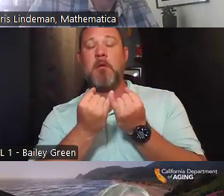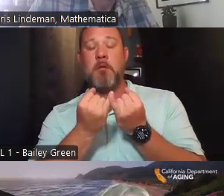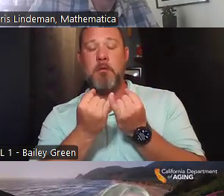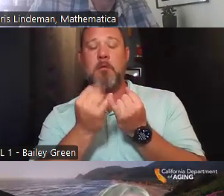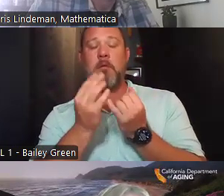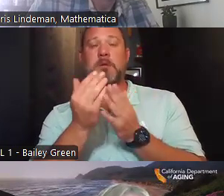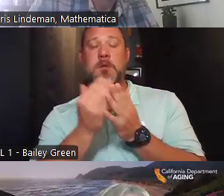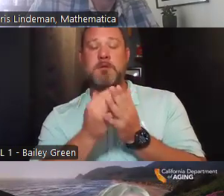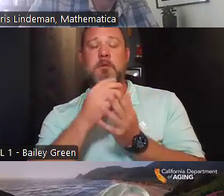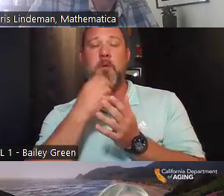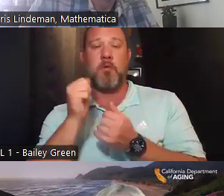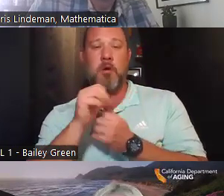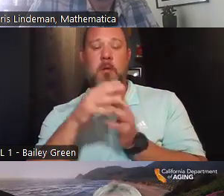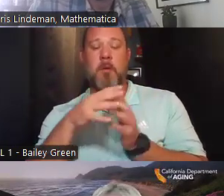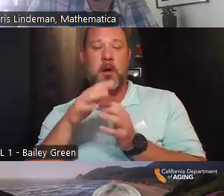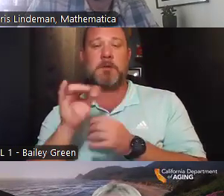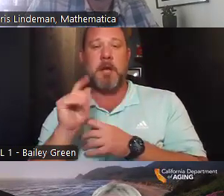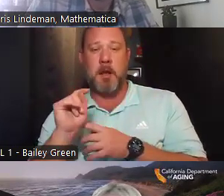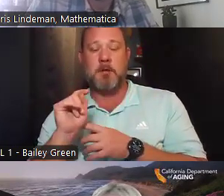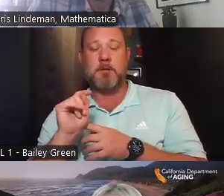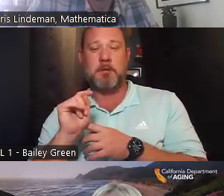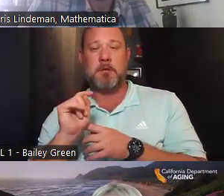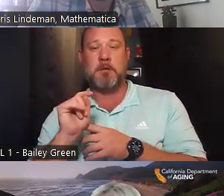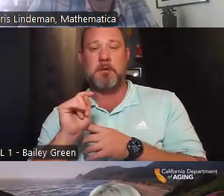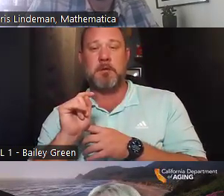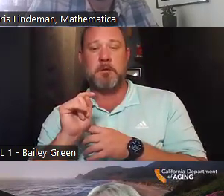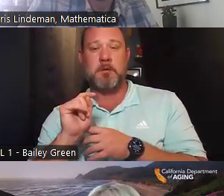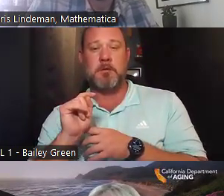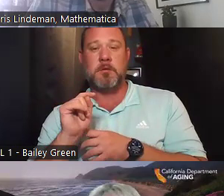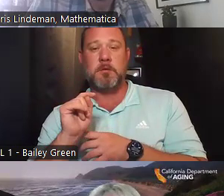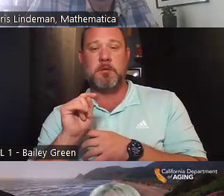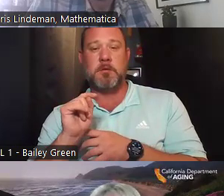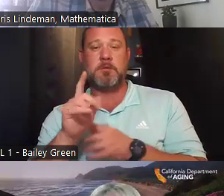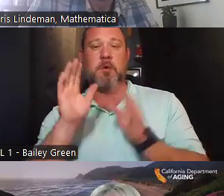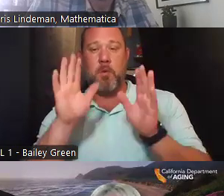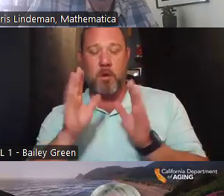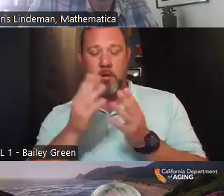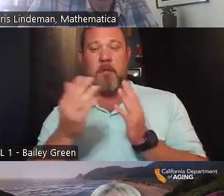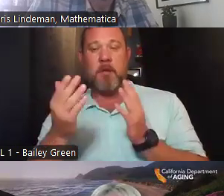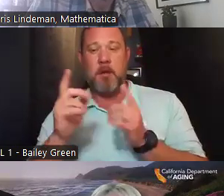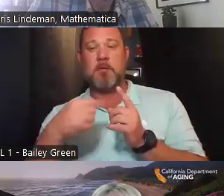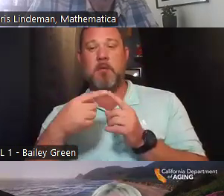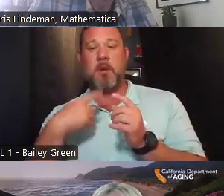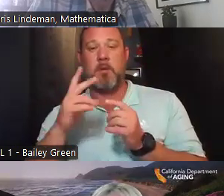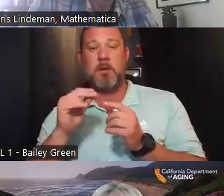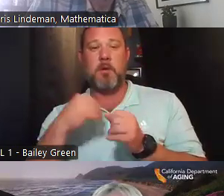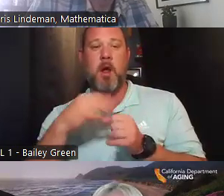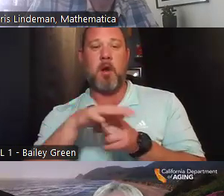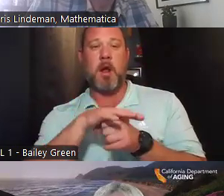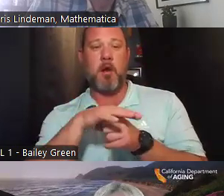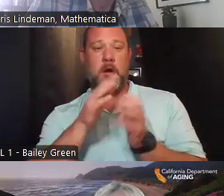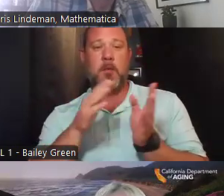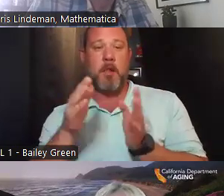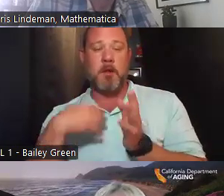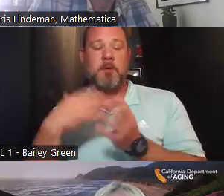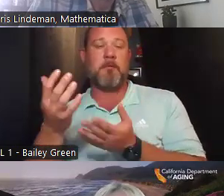in the Older Americans Act. And then also, so this is a wonderful thing. And so when we do our area plans, we have to go